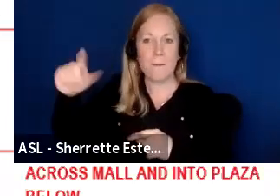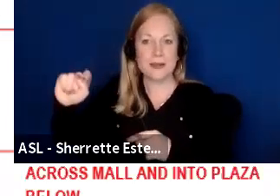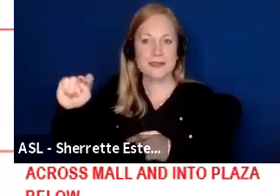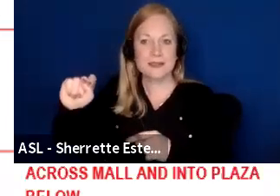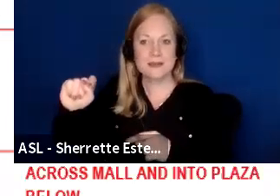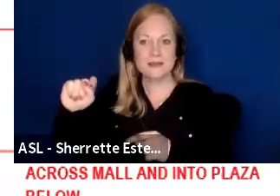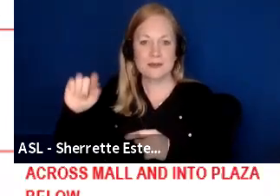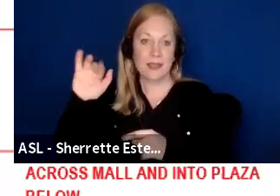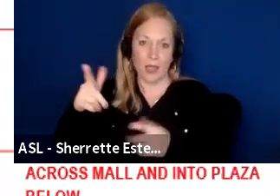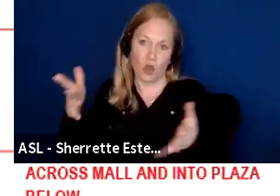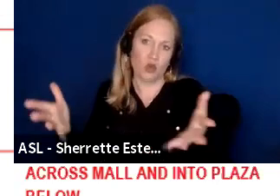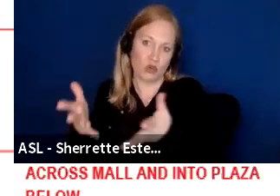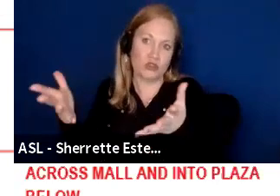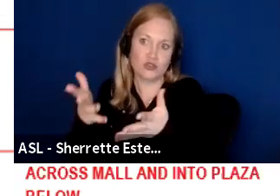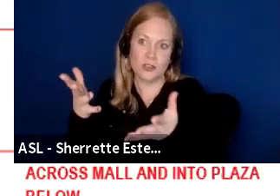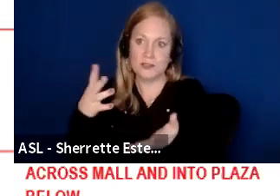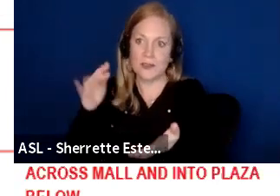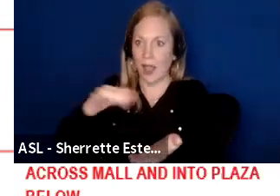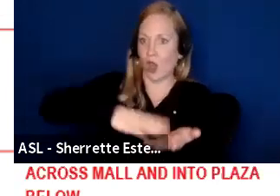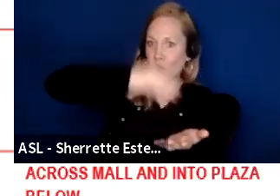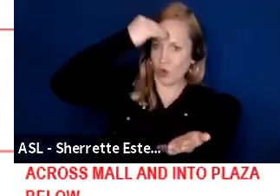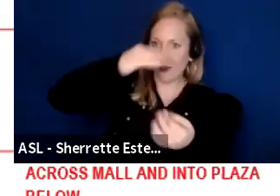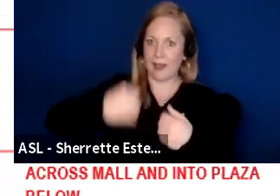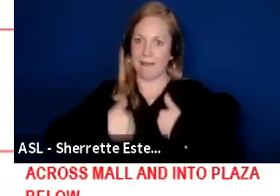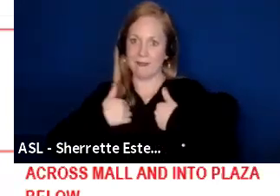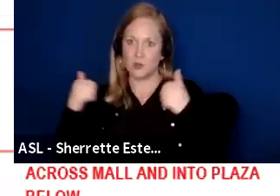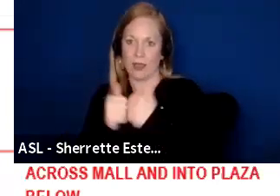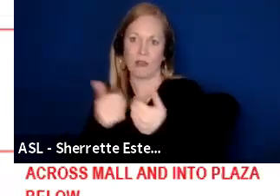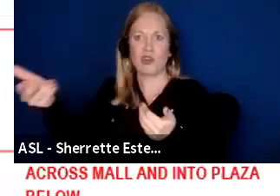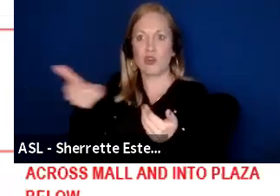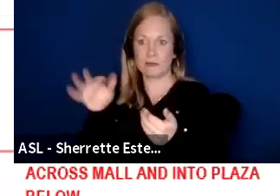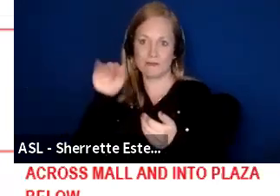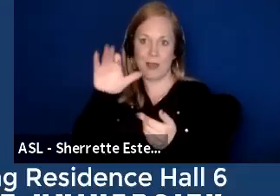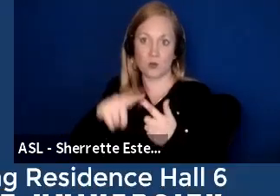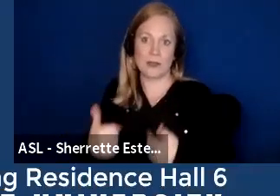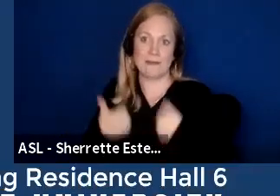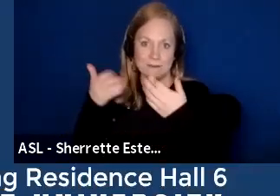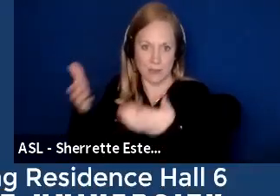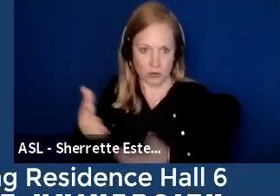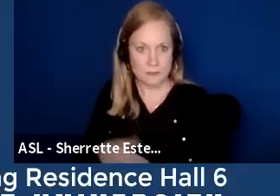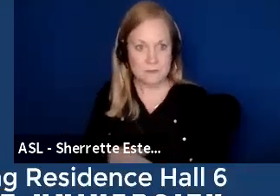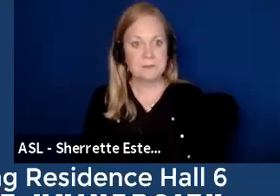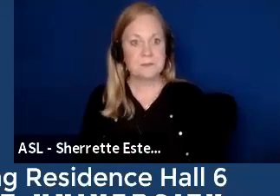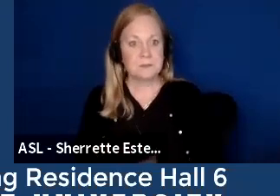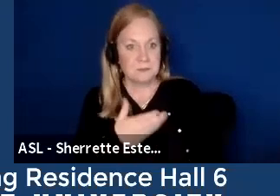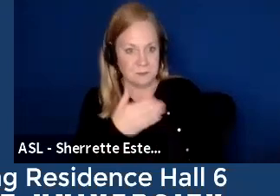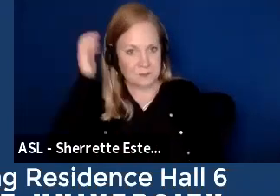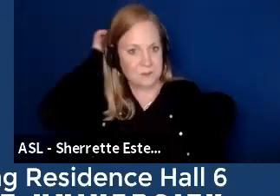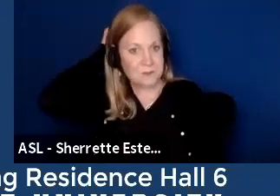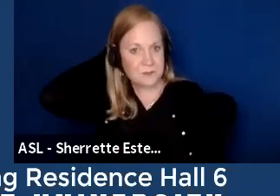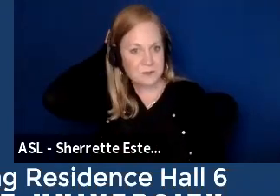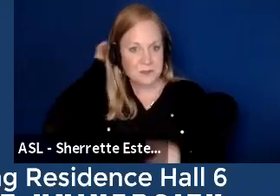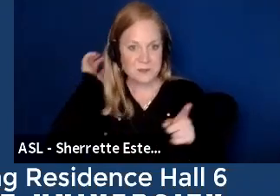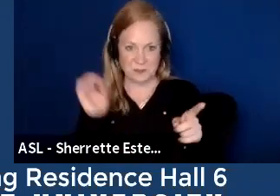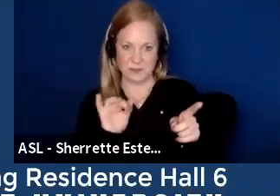that encourages learning and living together. Next slide, please. So here is the